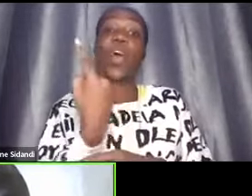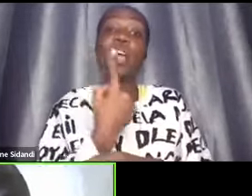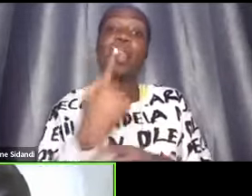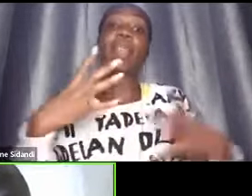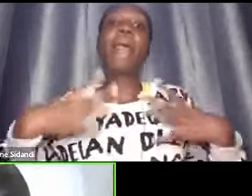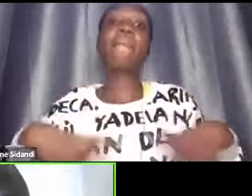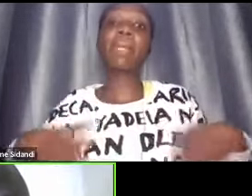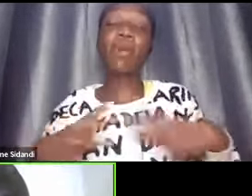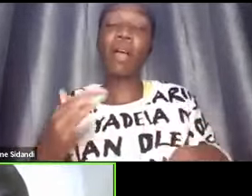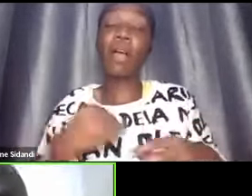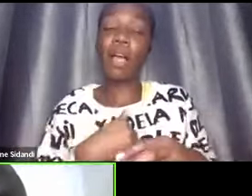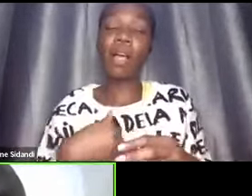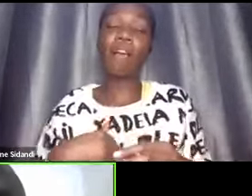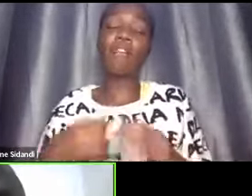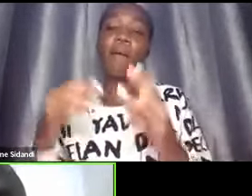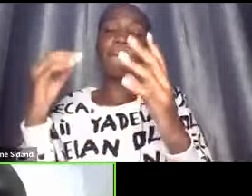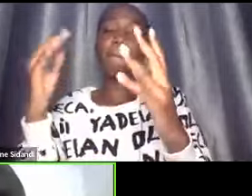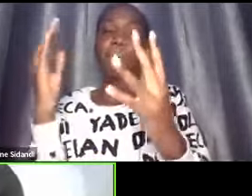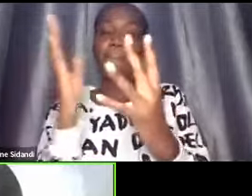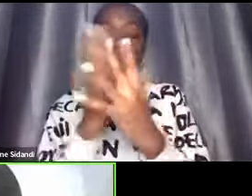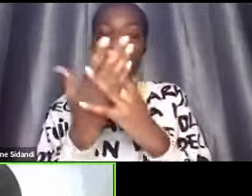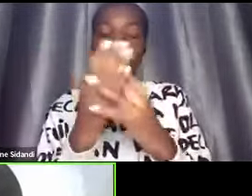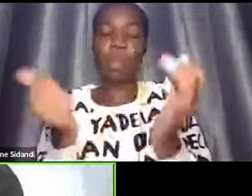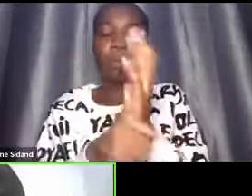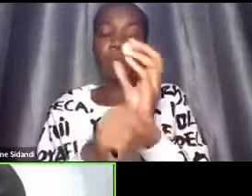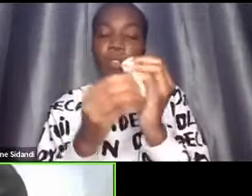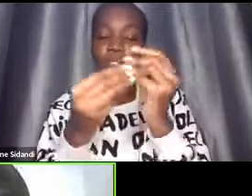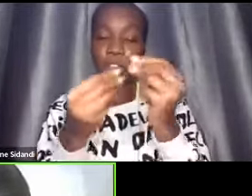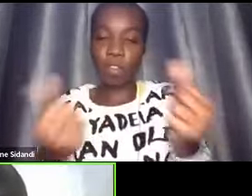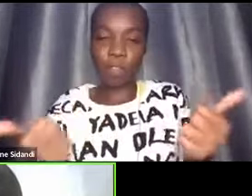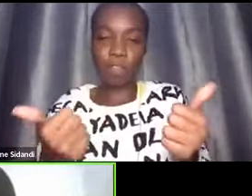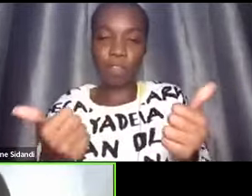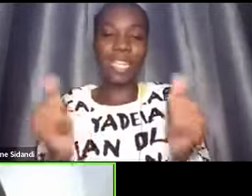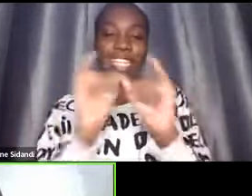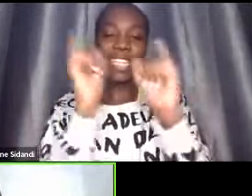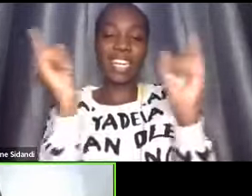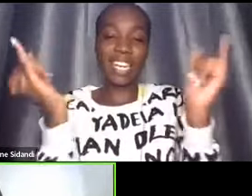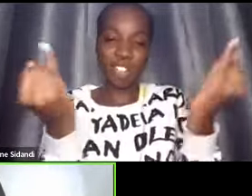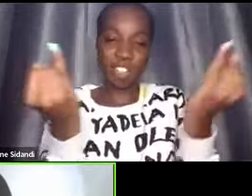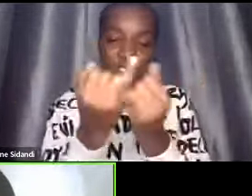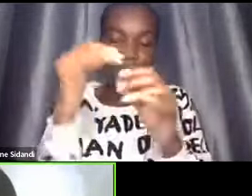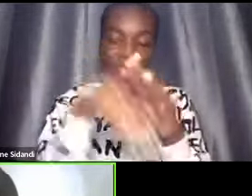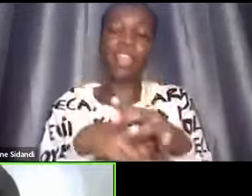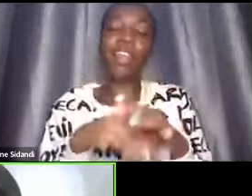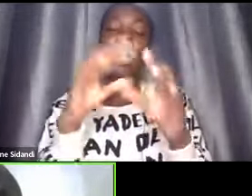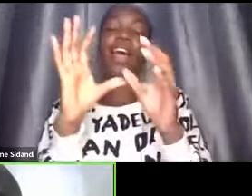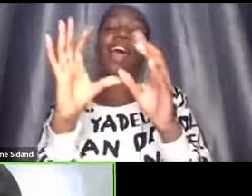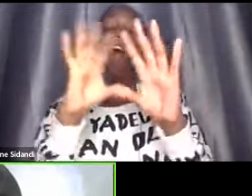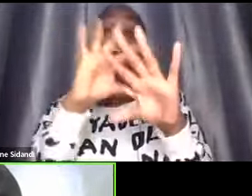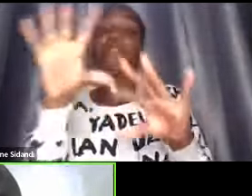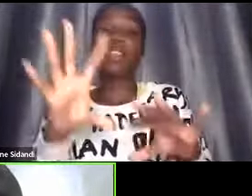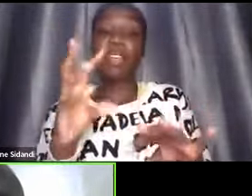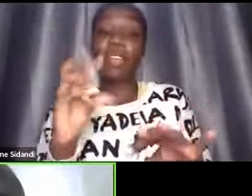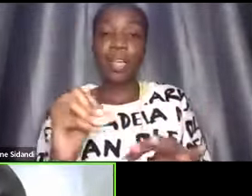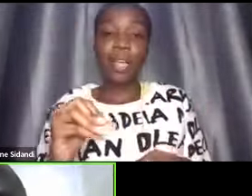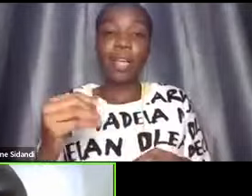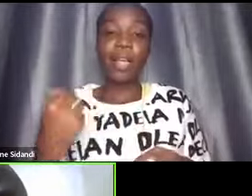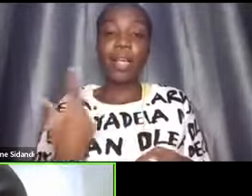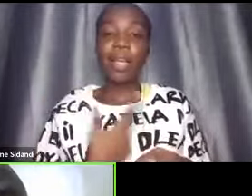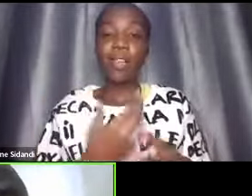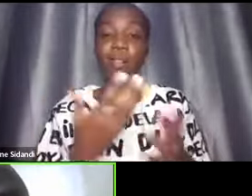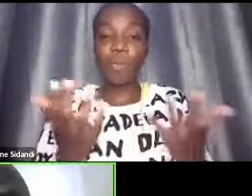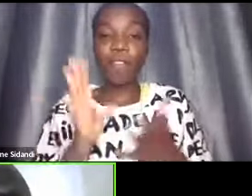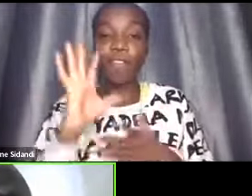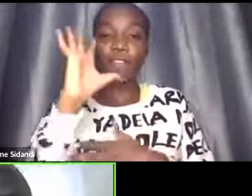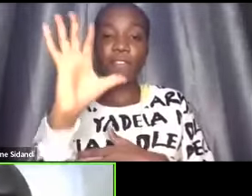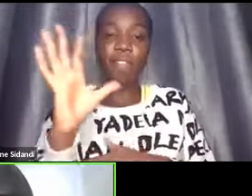Africa. Mediation Training Institute International, East Africa. We are at Jivan Bharat Building, 5th floor, and the library